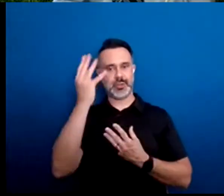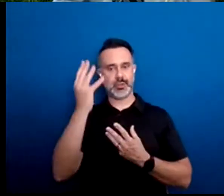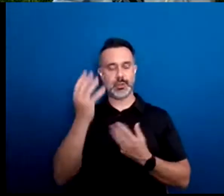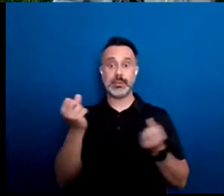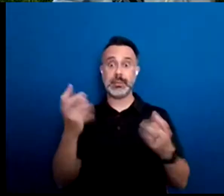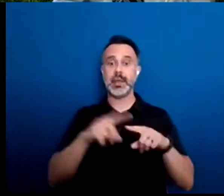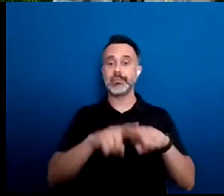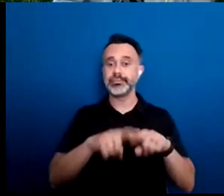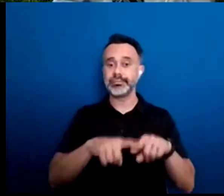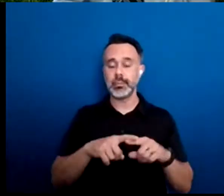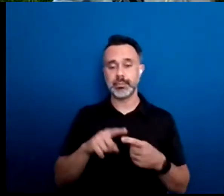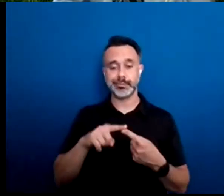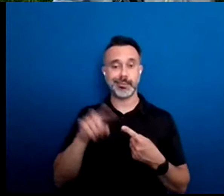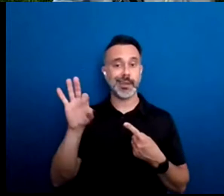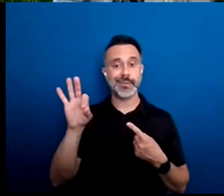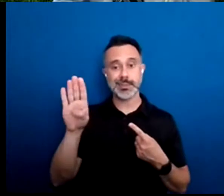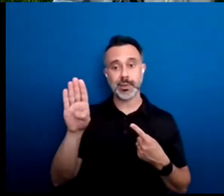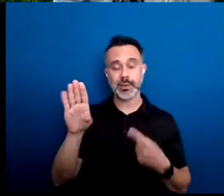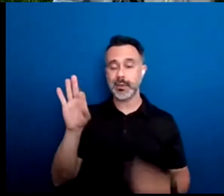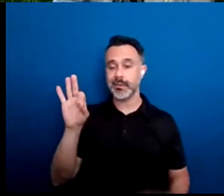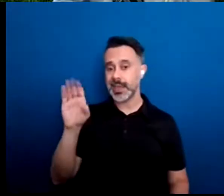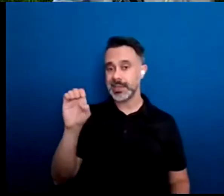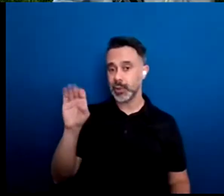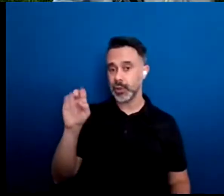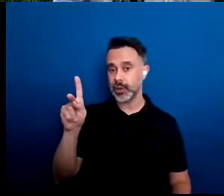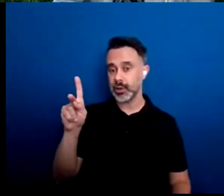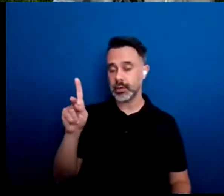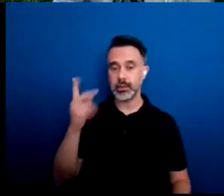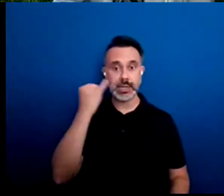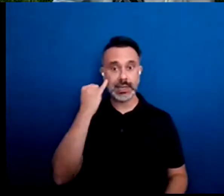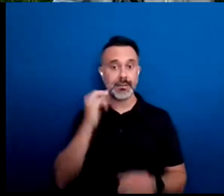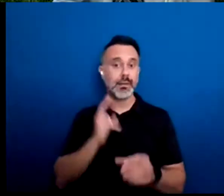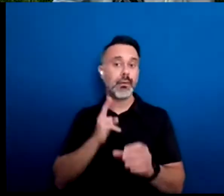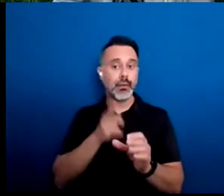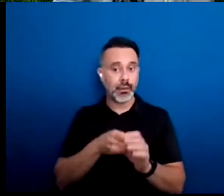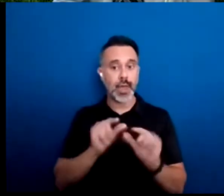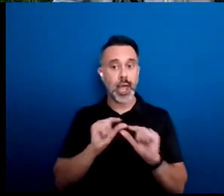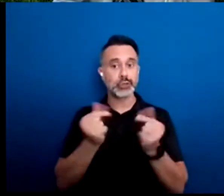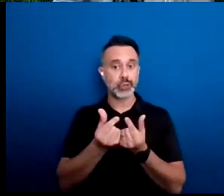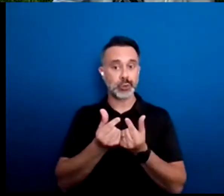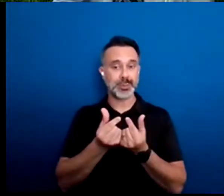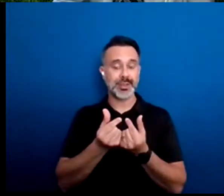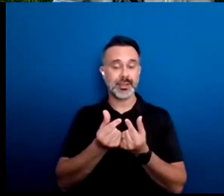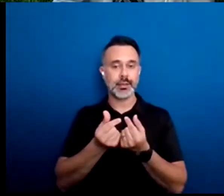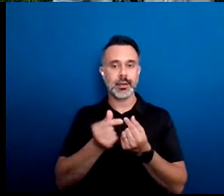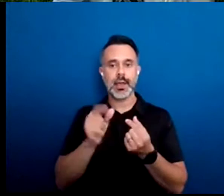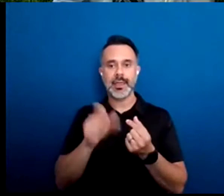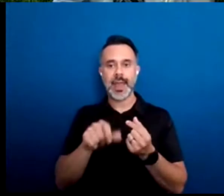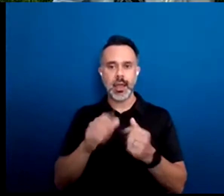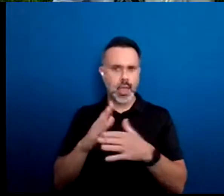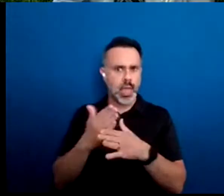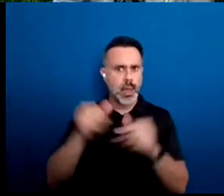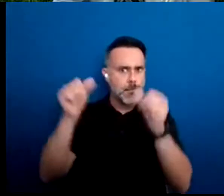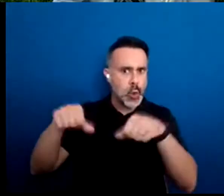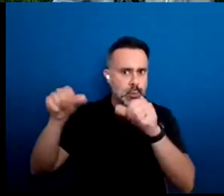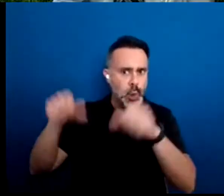Facebook. And so if they're part of a group that is sharing conspiracy theories, they will